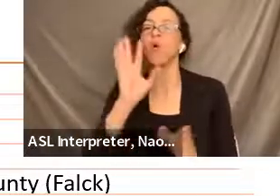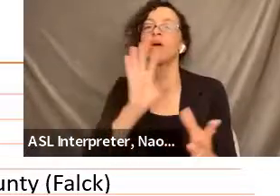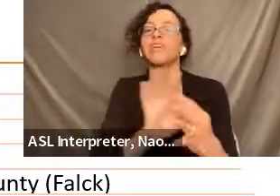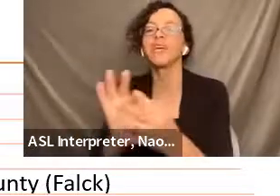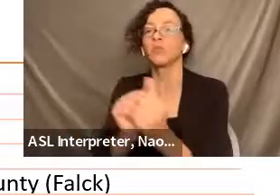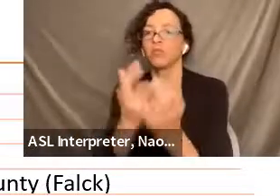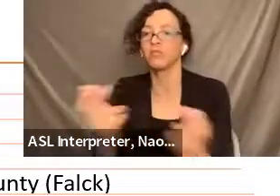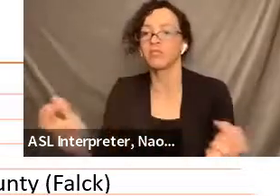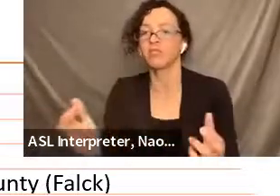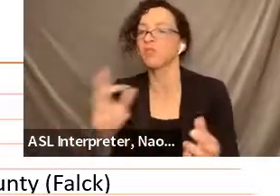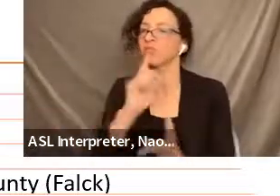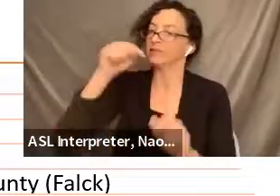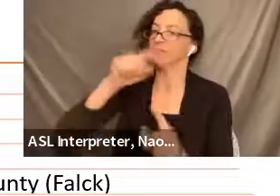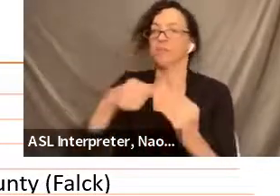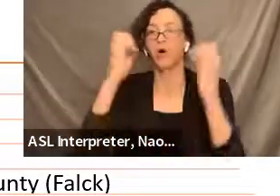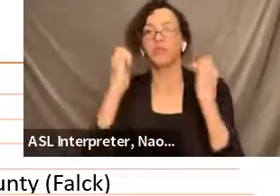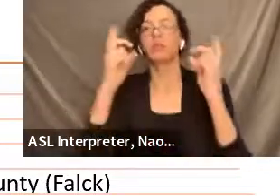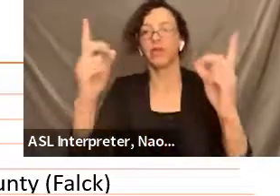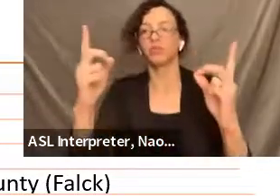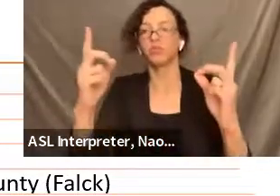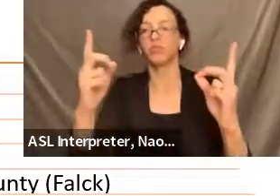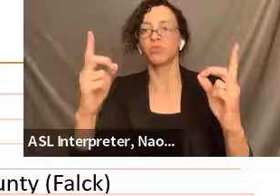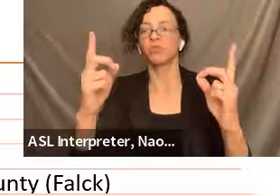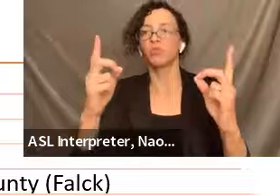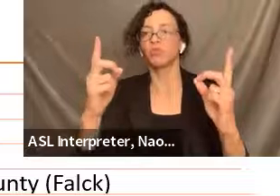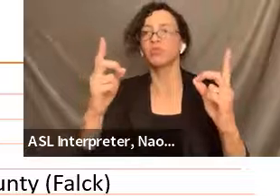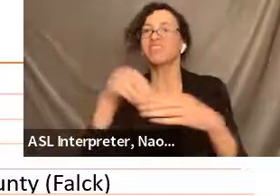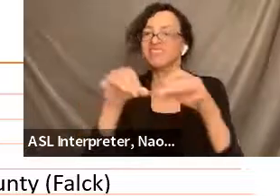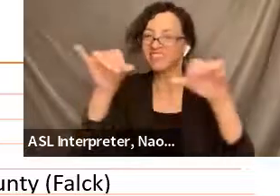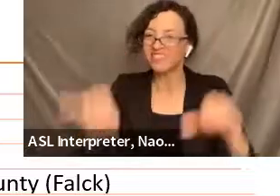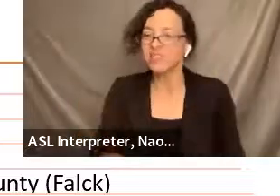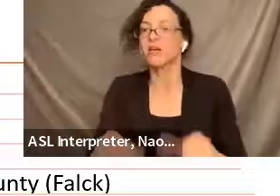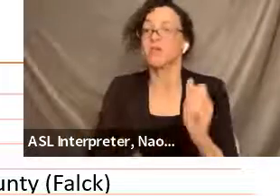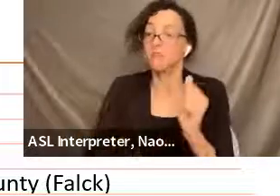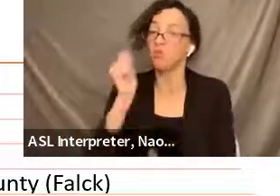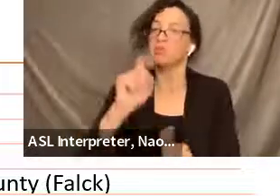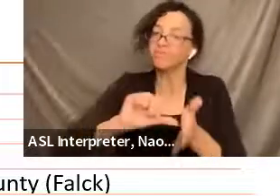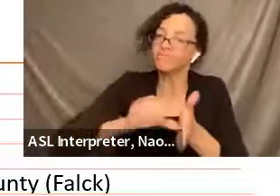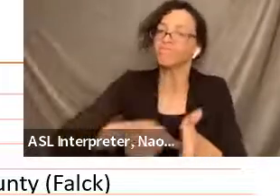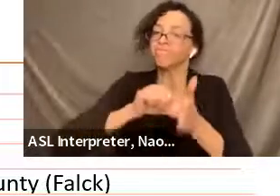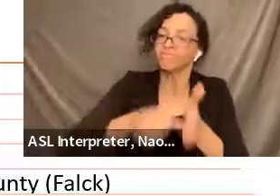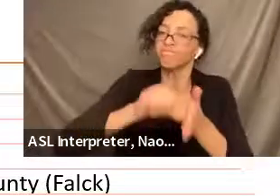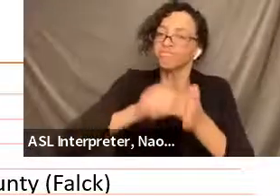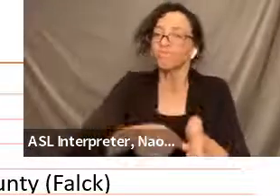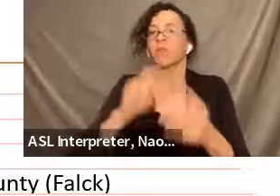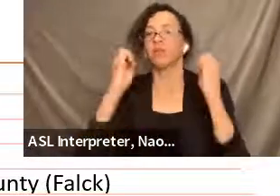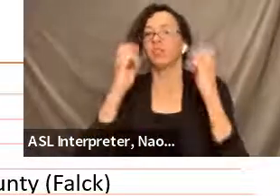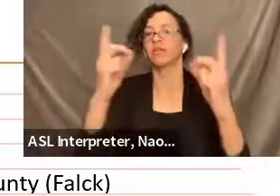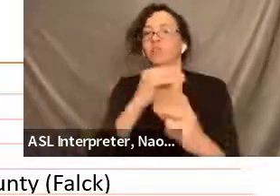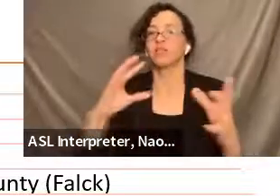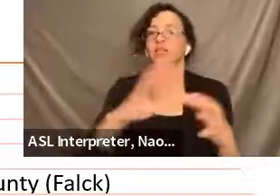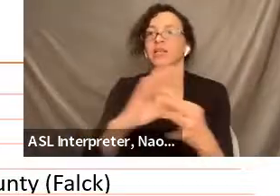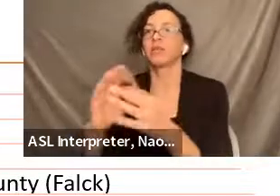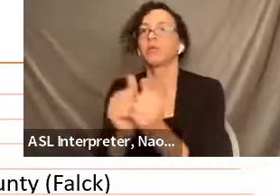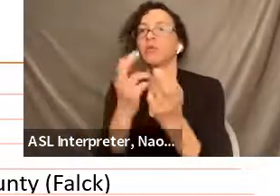the Envision system. Most of the information needs to be education and connecting to resources. And that's what